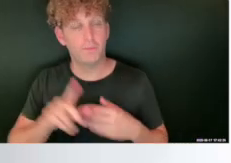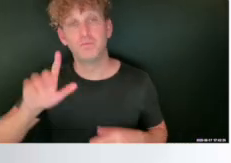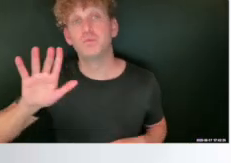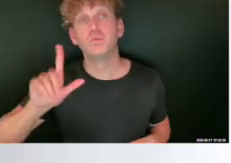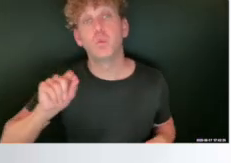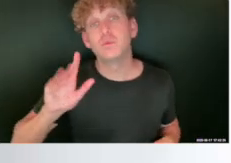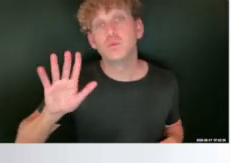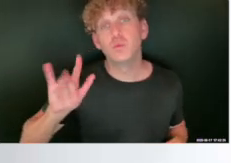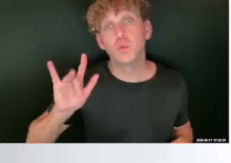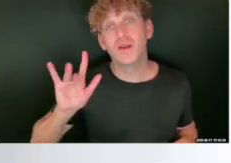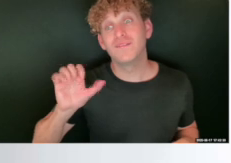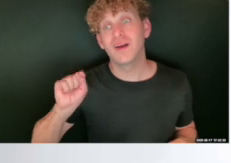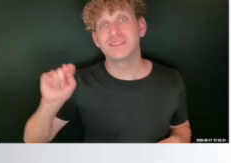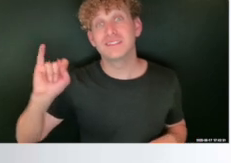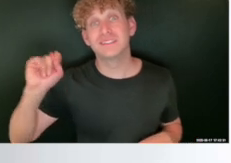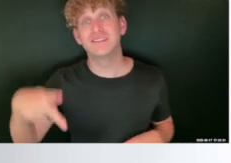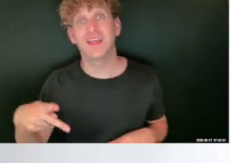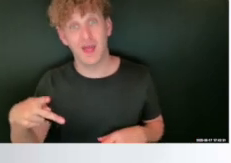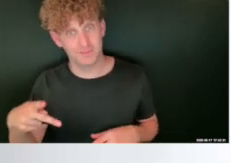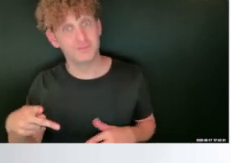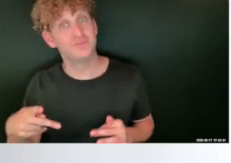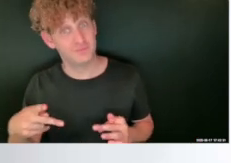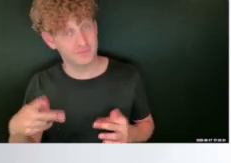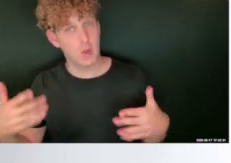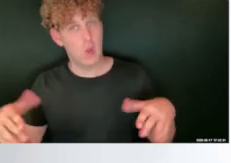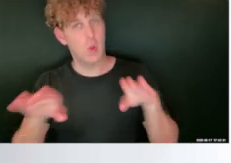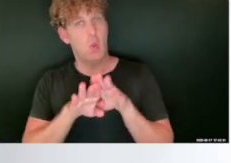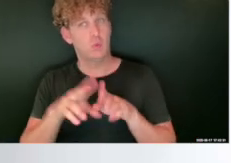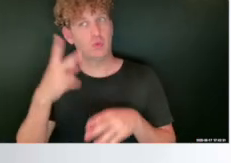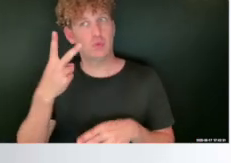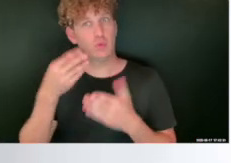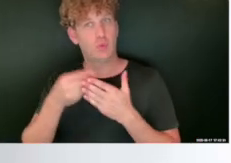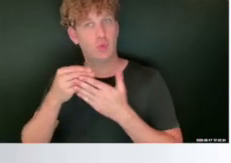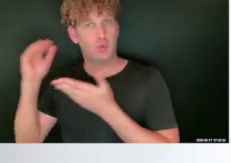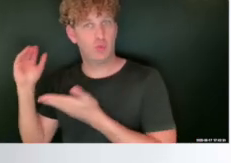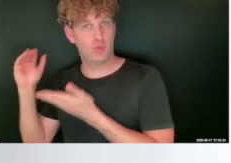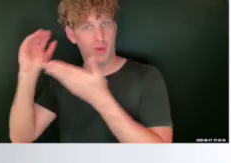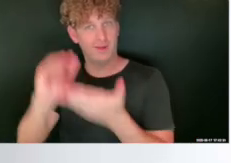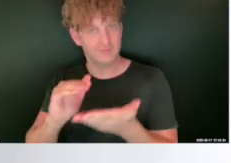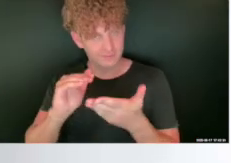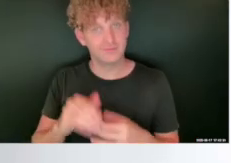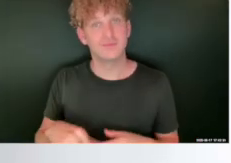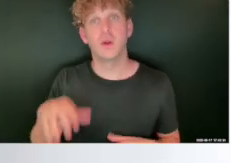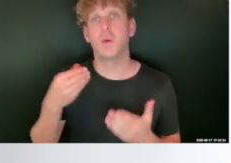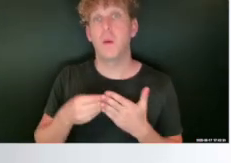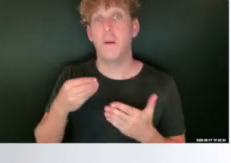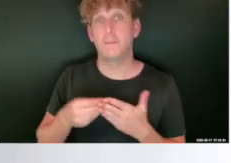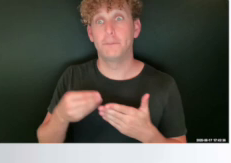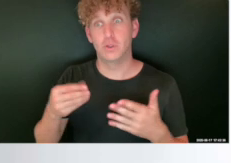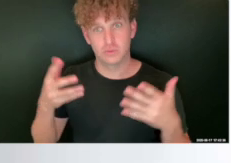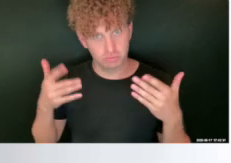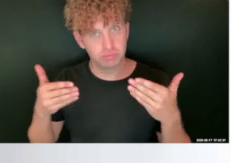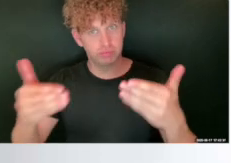transportation, job training, and strengthening local organizations, especially in